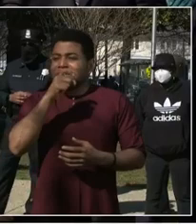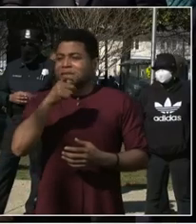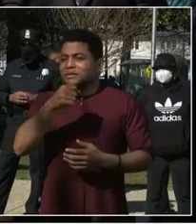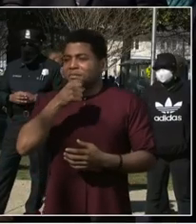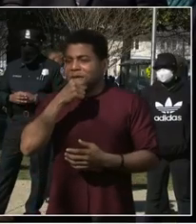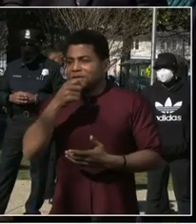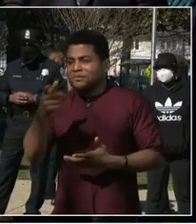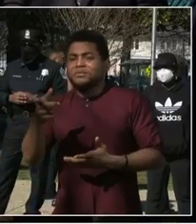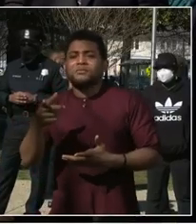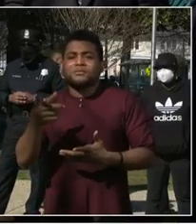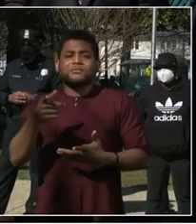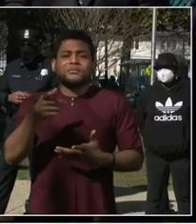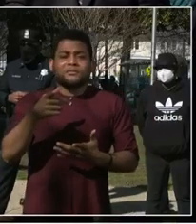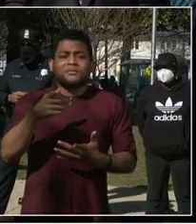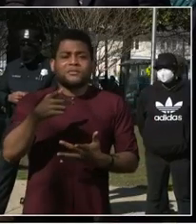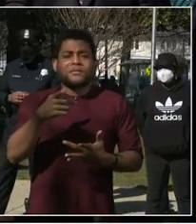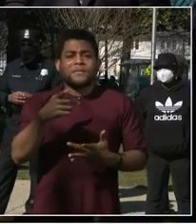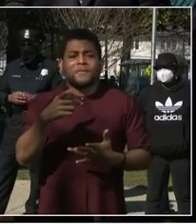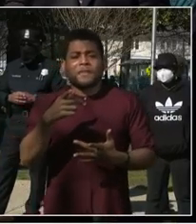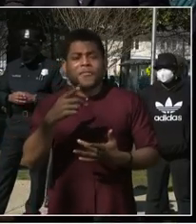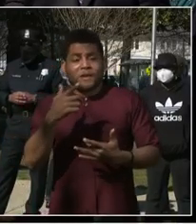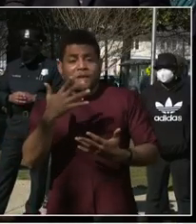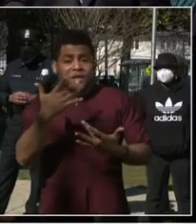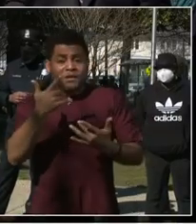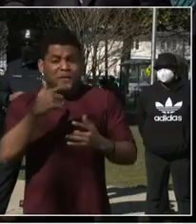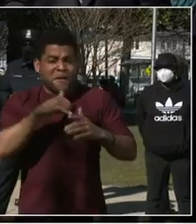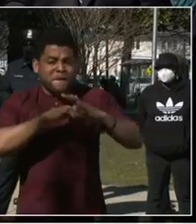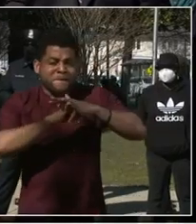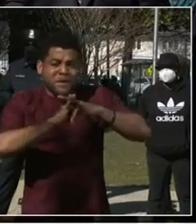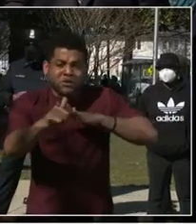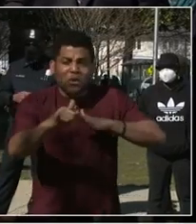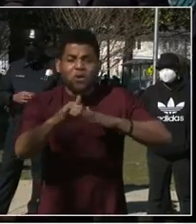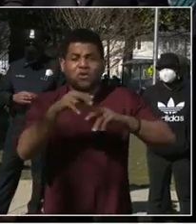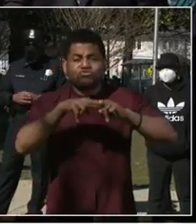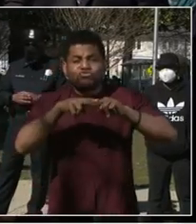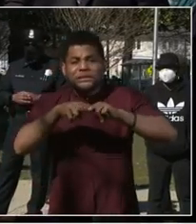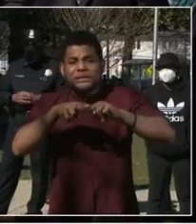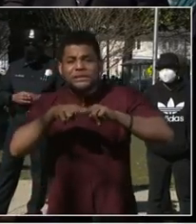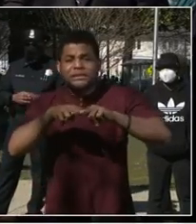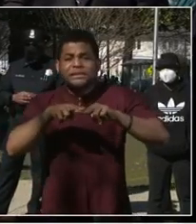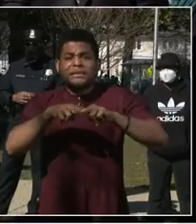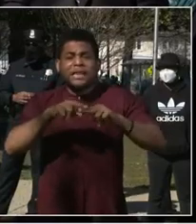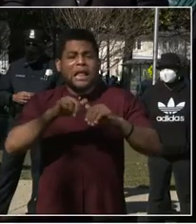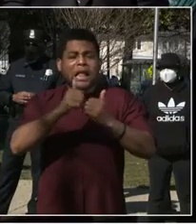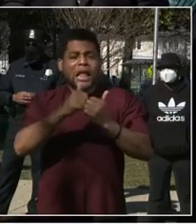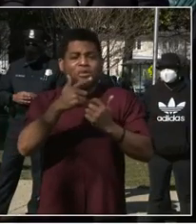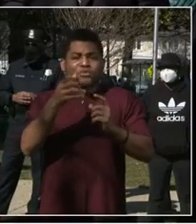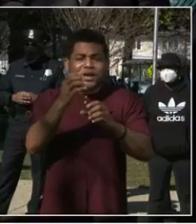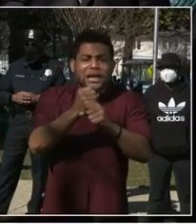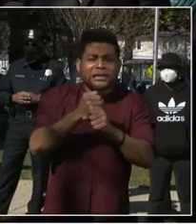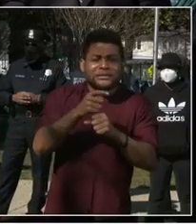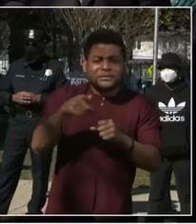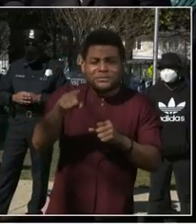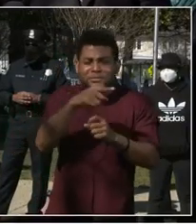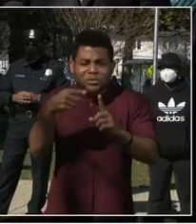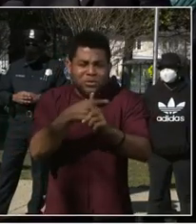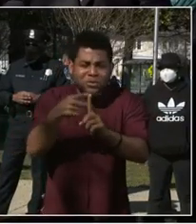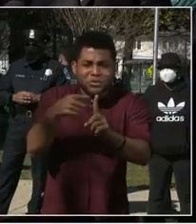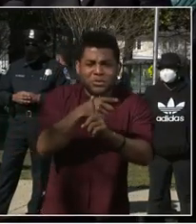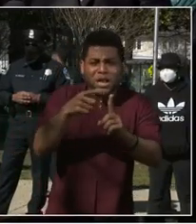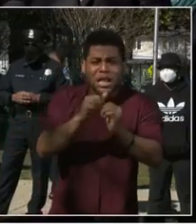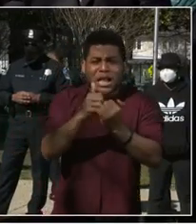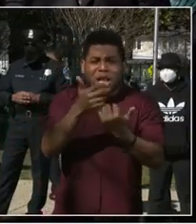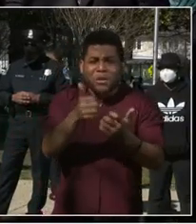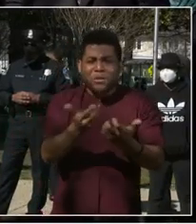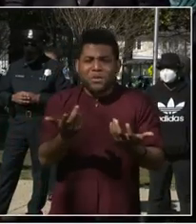Did he take the metro? Did he take the train in? And also, as far as his whereabouts that day, like, were you able to trace back where